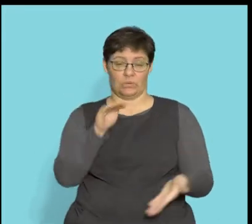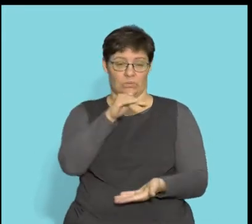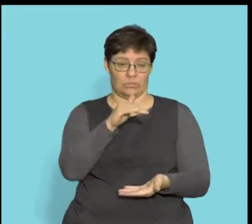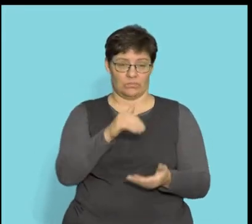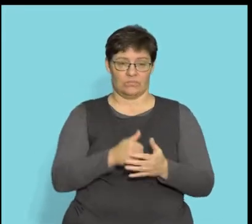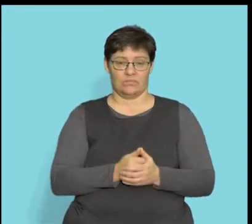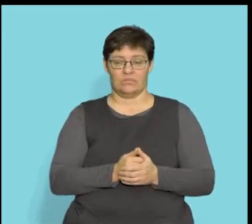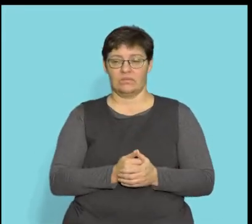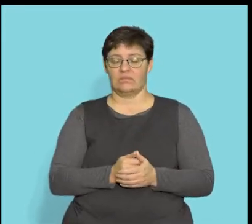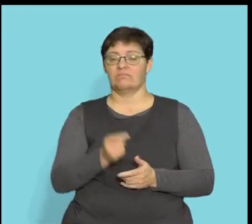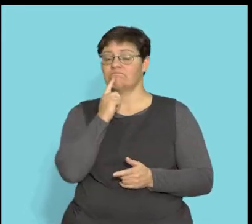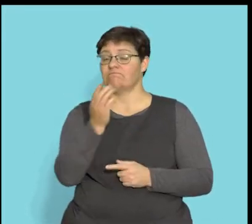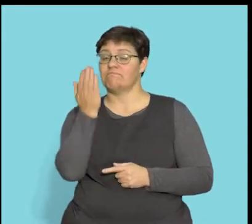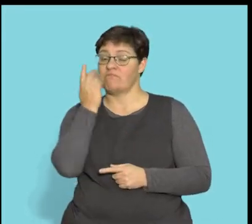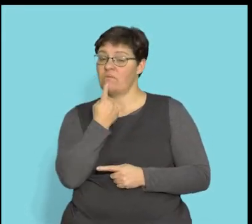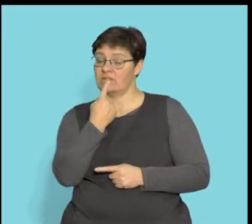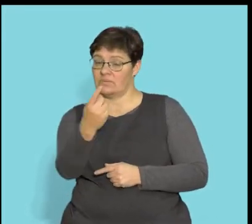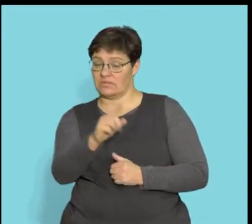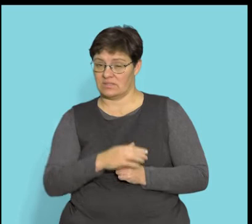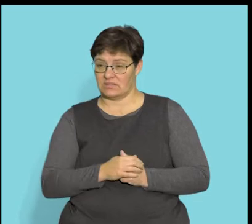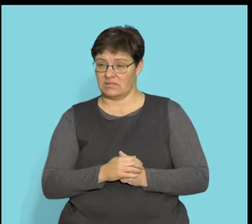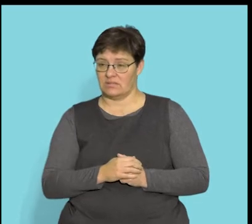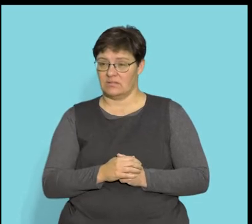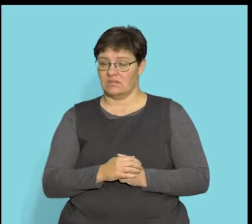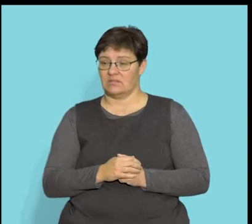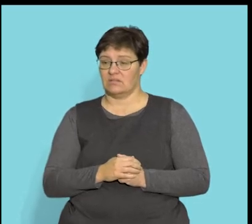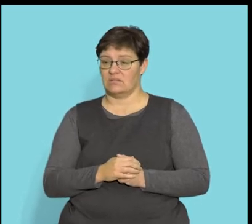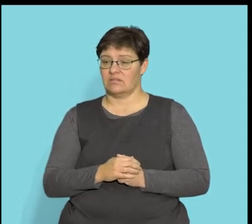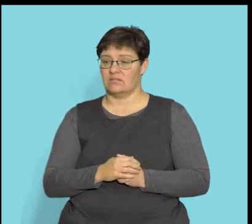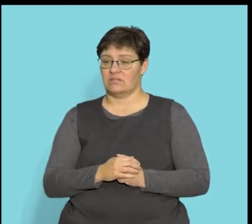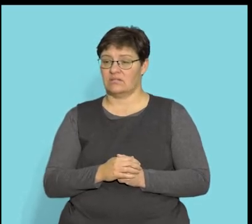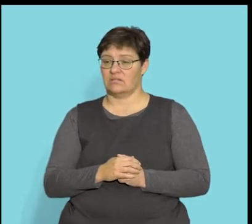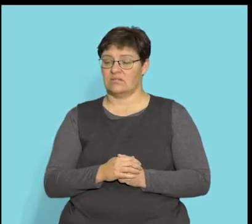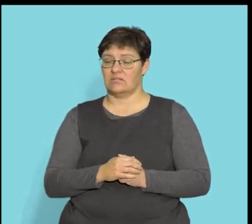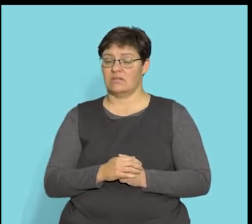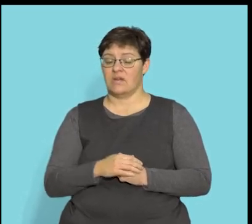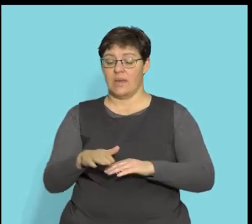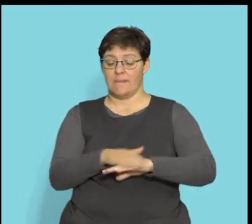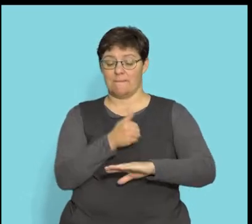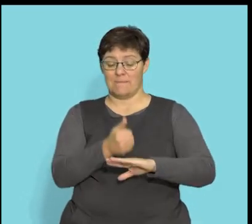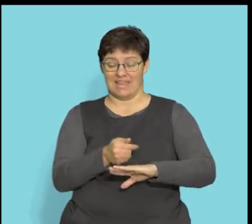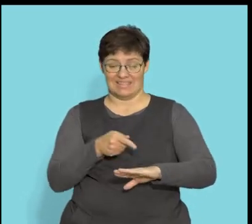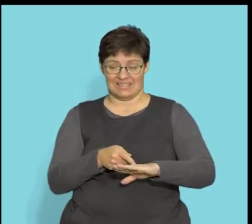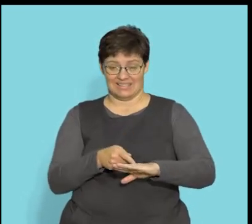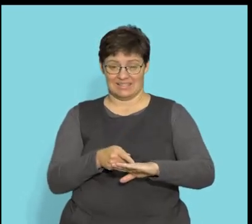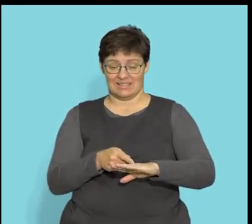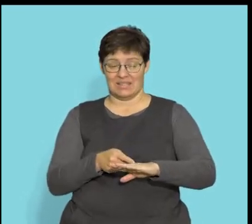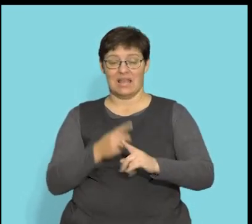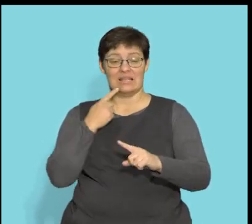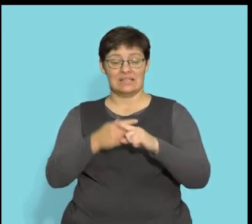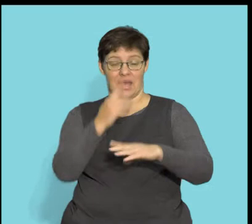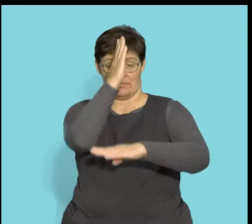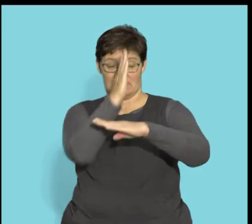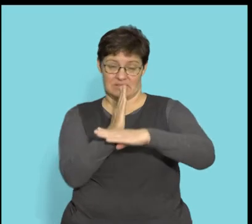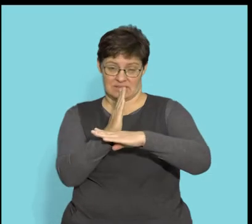a cube, we've discussed previously that the volume is the area of the base times